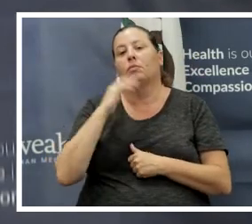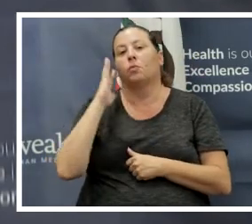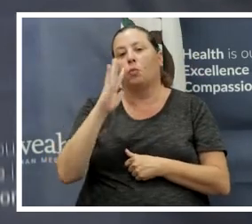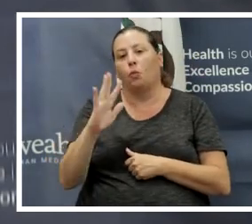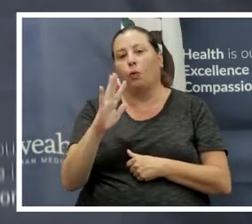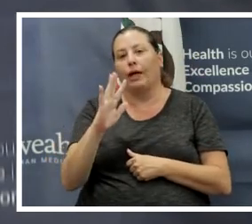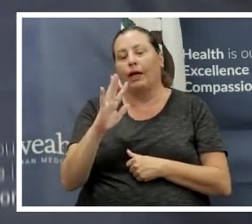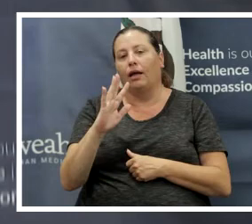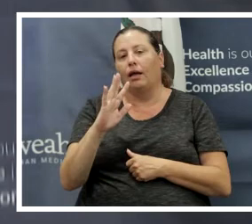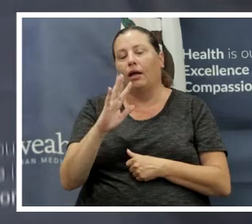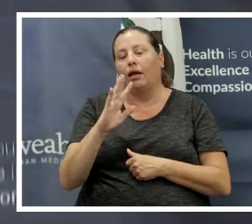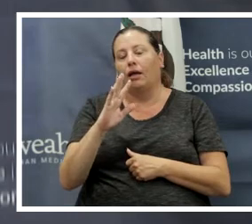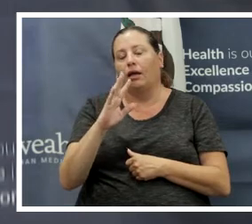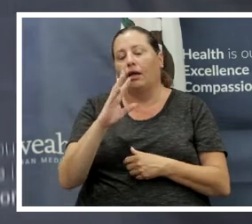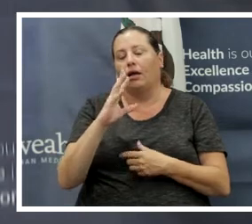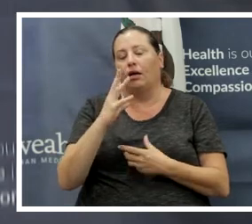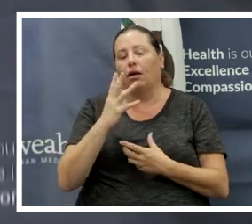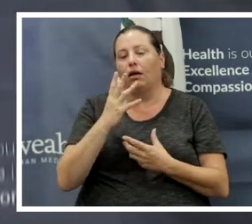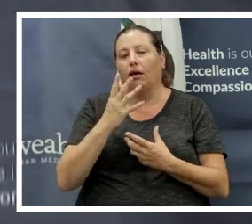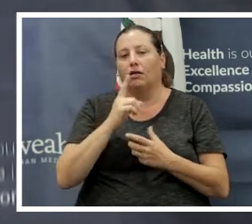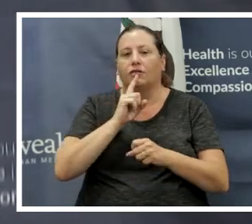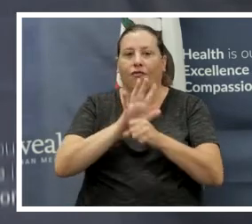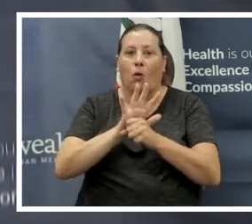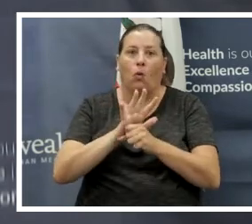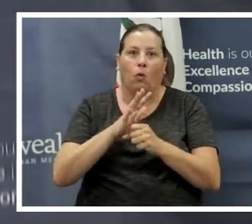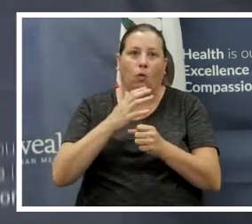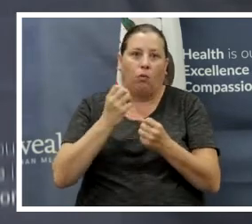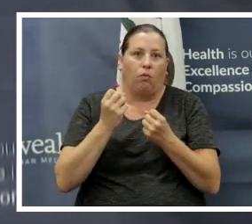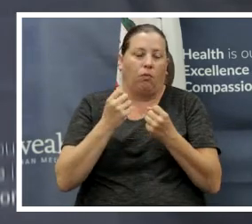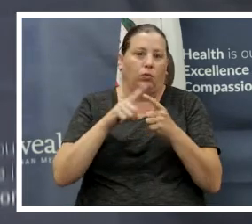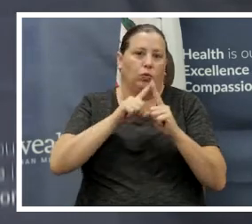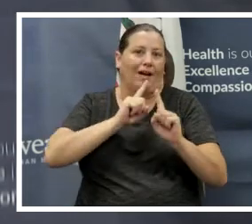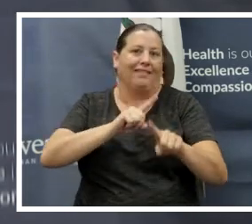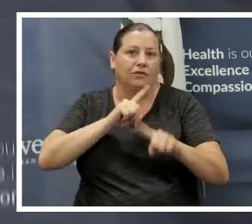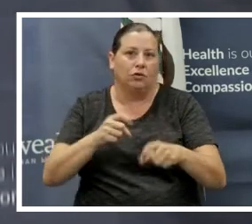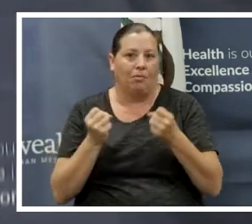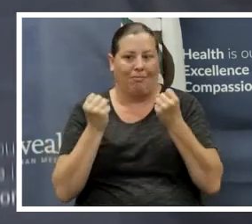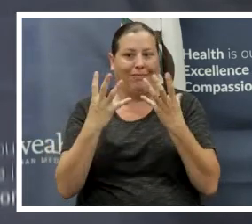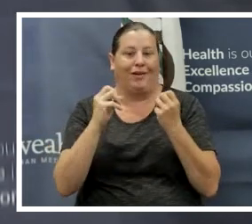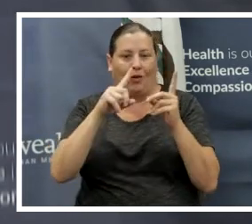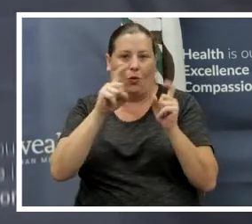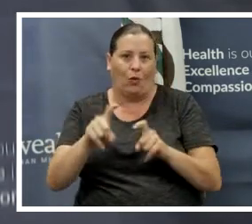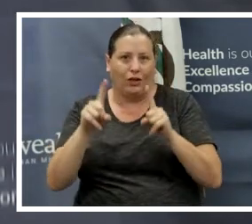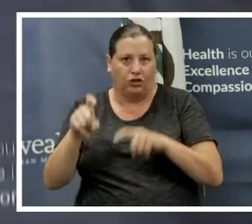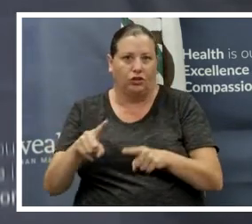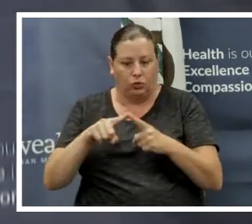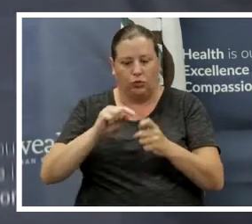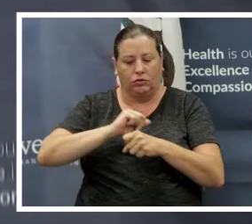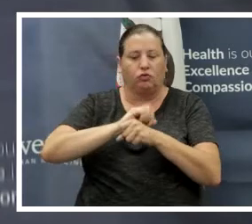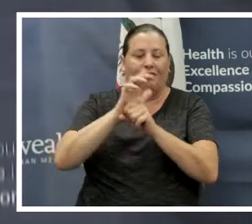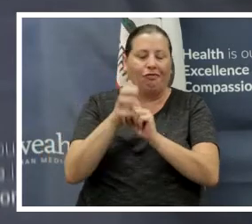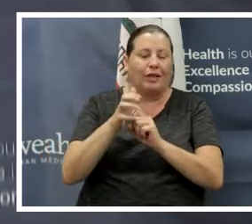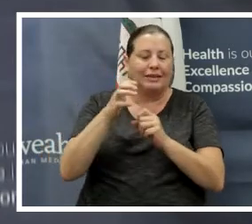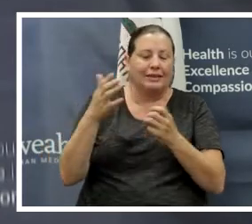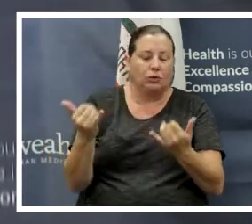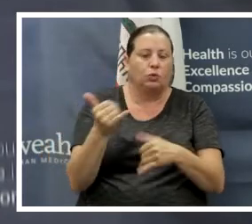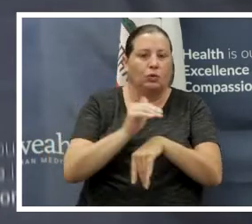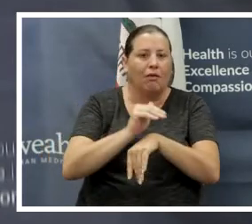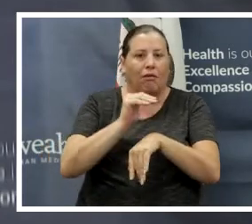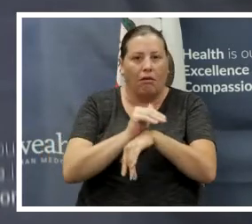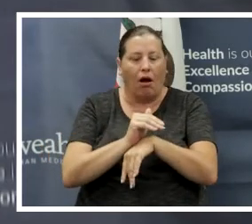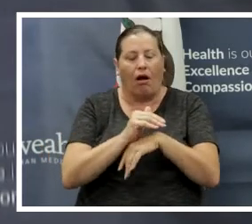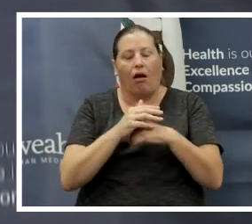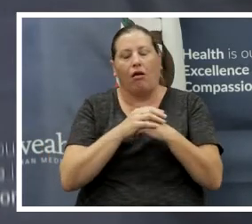tonight answering the many questions about coronavirus that you have posed to us in advance, but also fielding